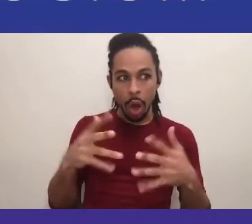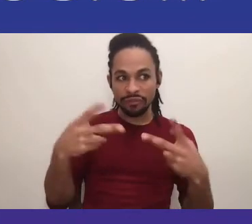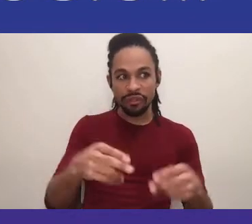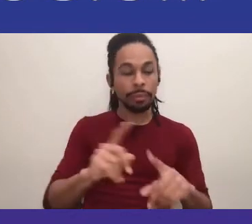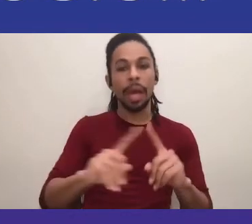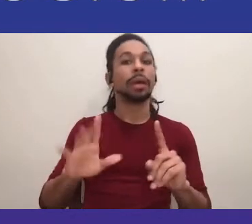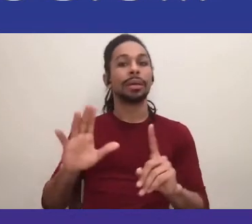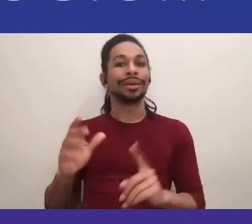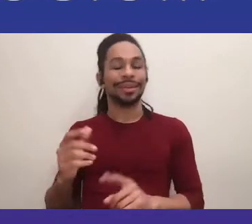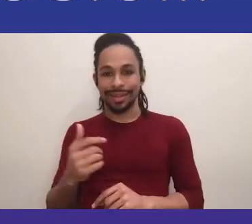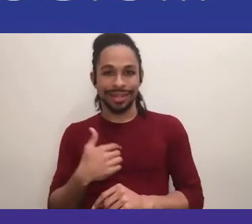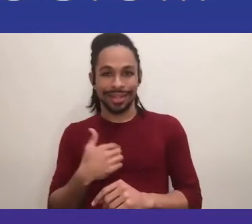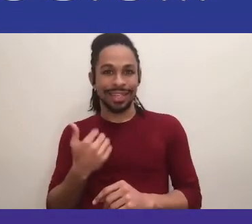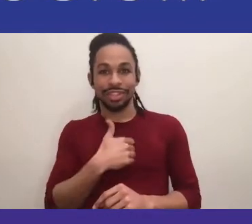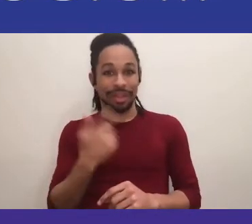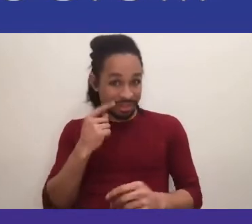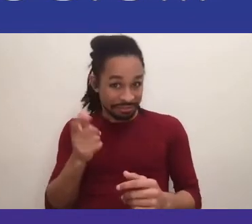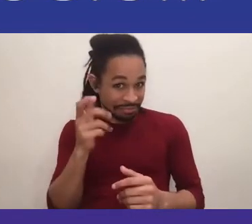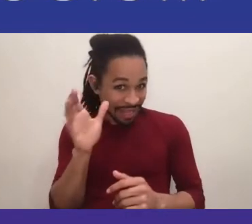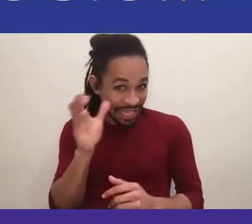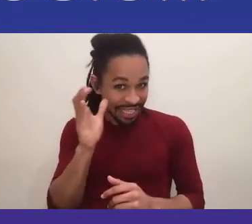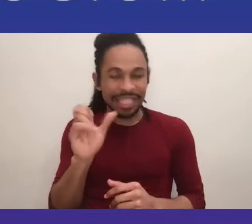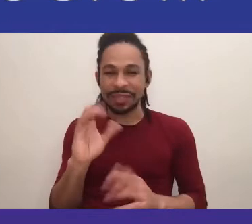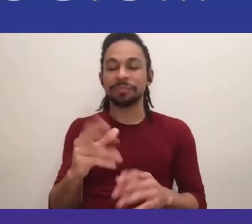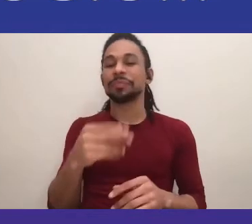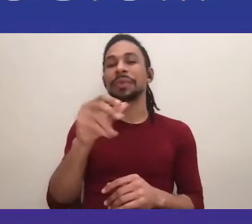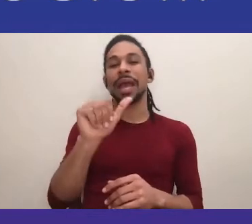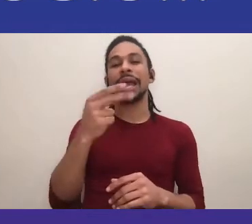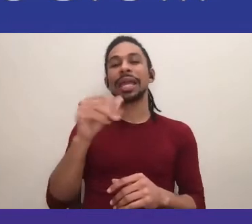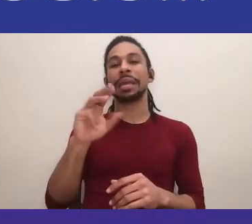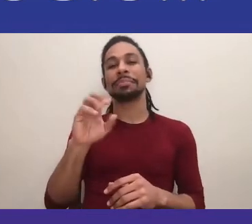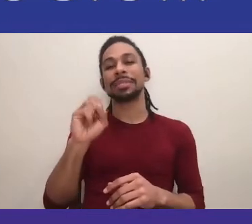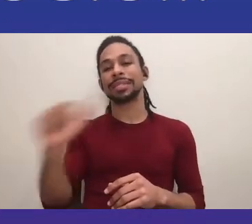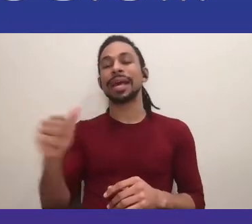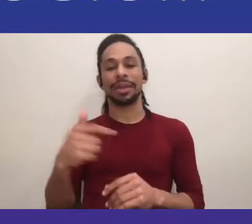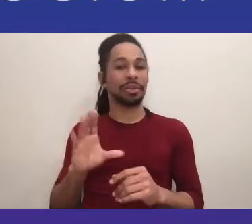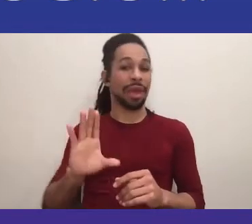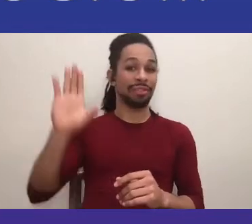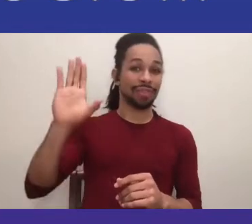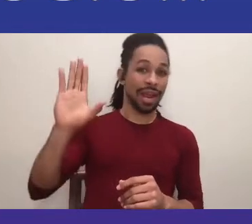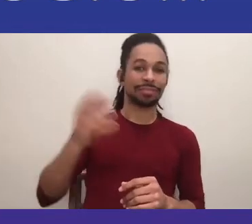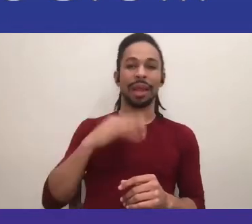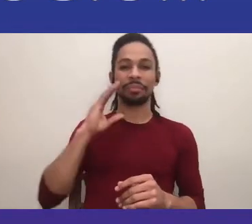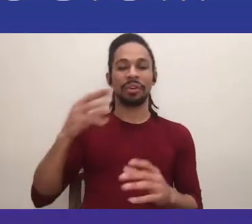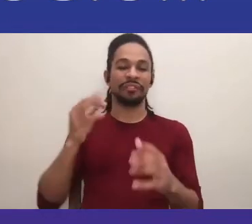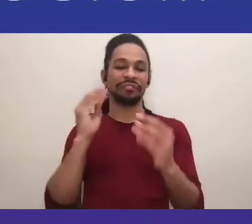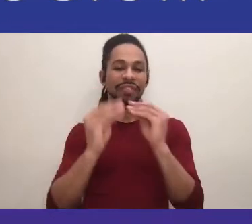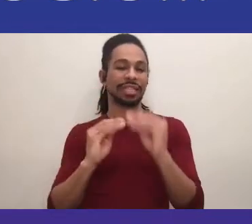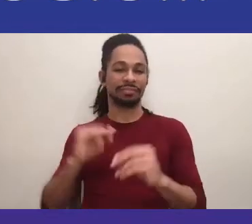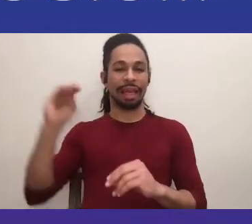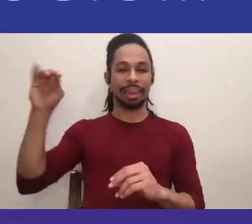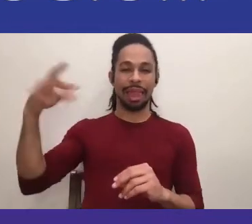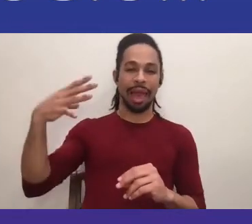out. Ahimsa, you have your hand raised. I'm calling you, and I'm going to fix the light, but I can hear everyone.